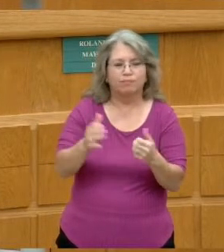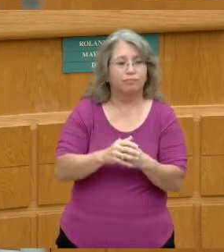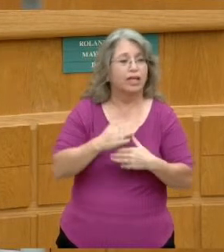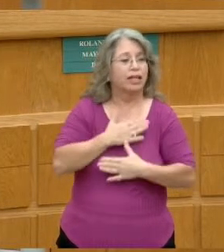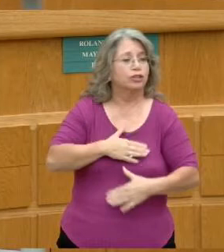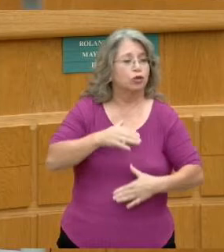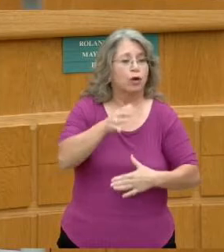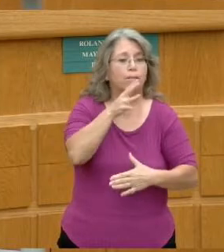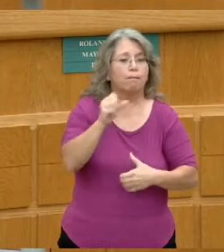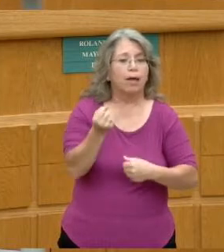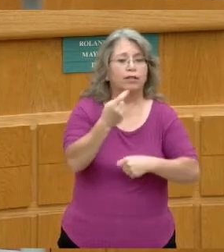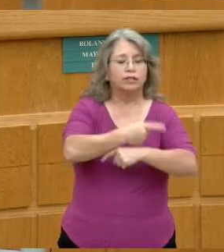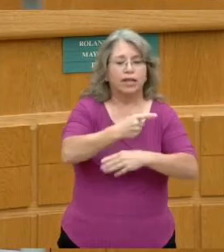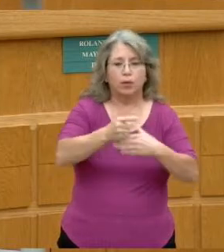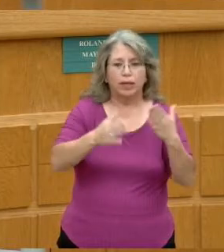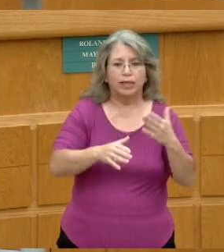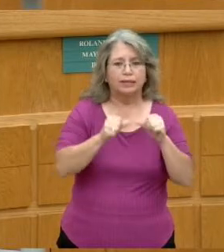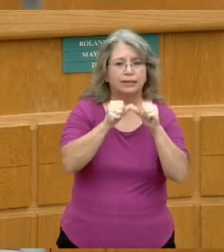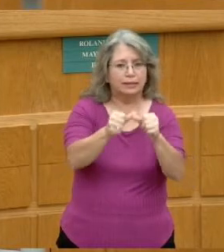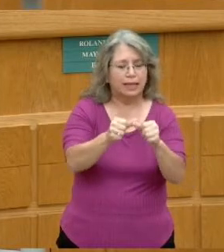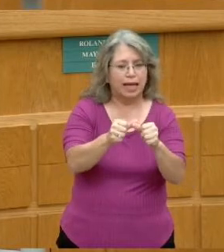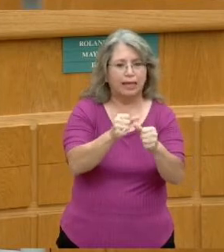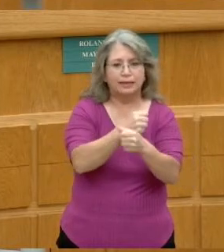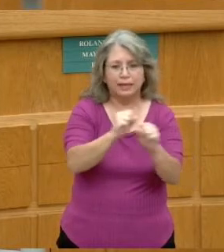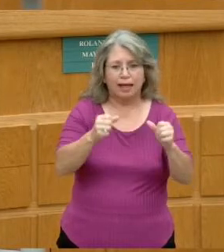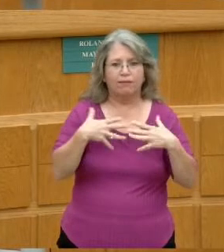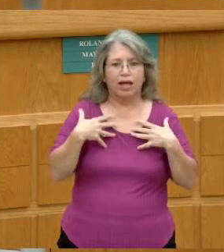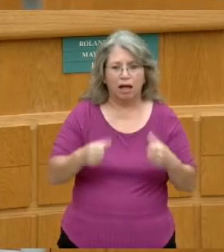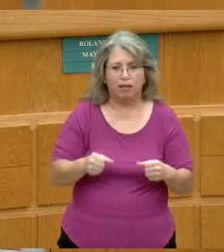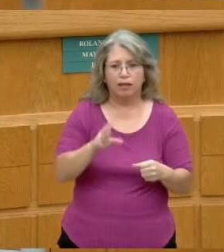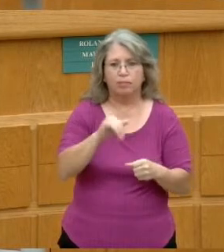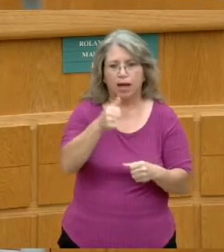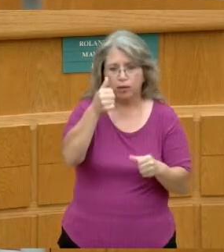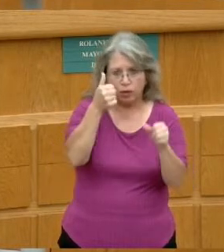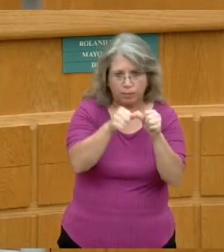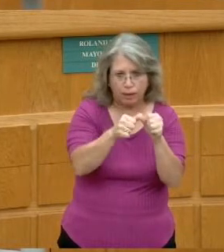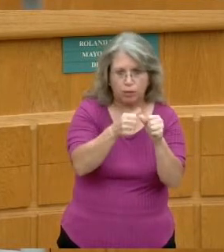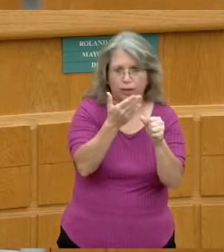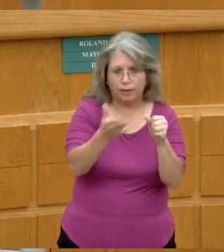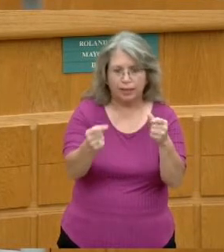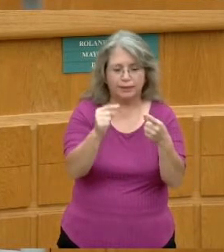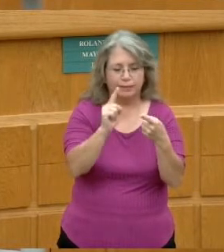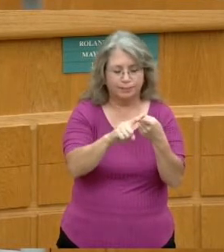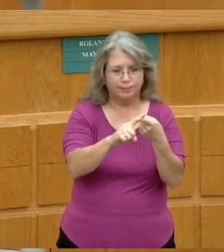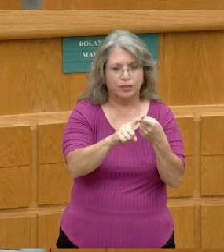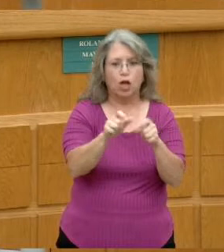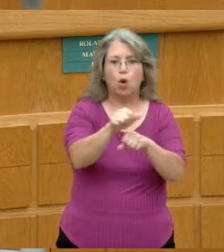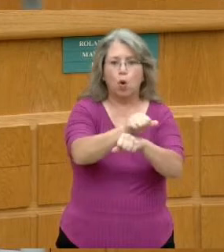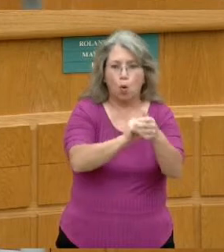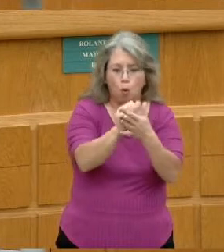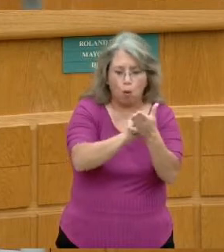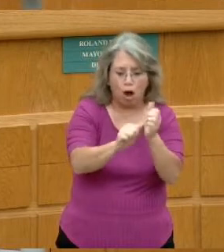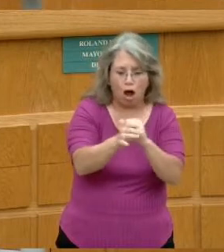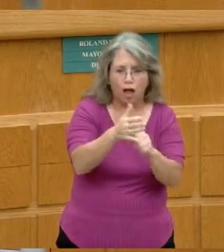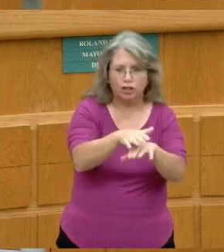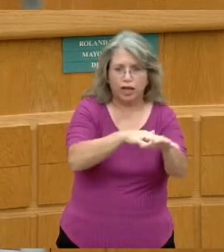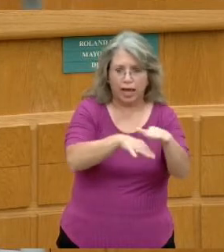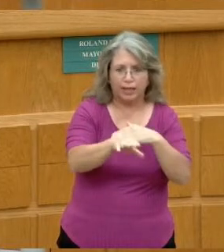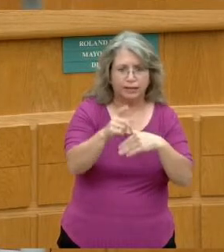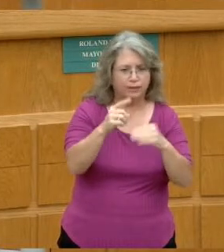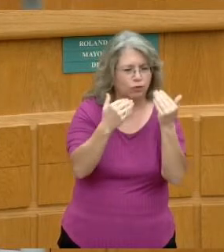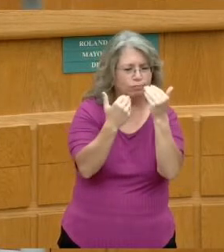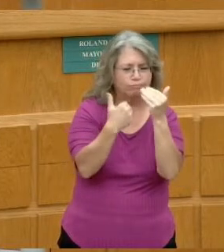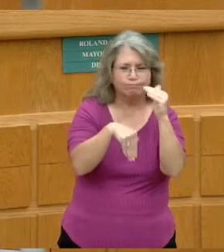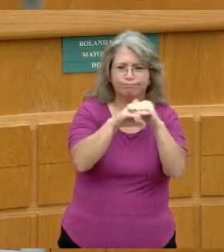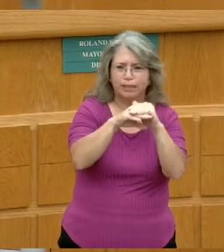and healthy by remembering these public health measures. Wash your hands for at least 20 seconds and do it